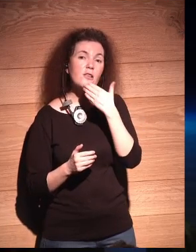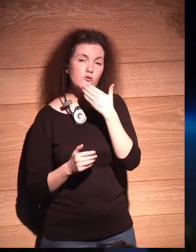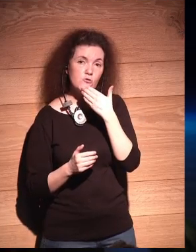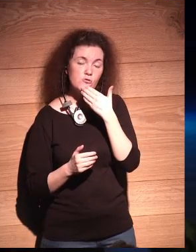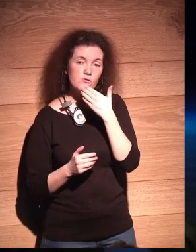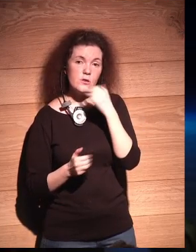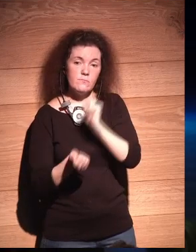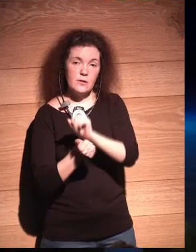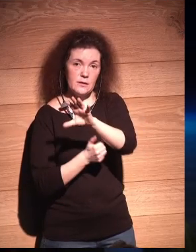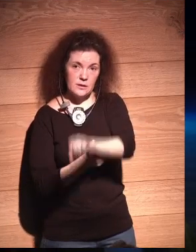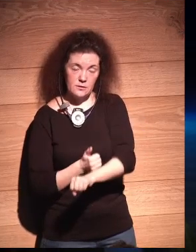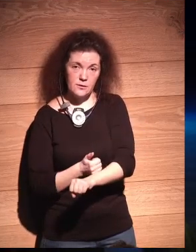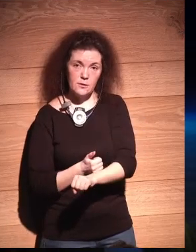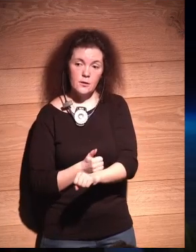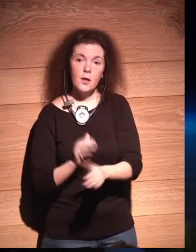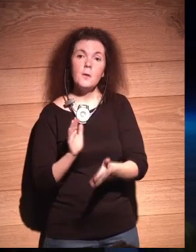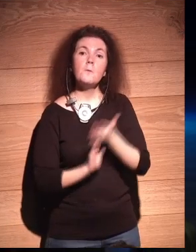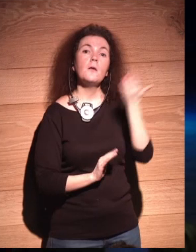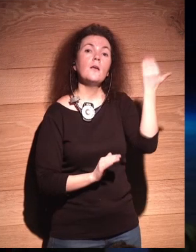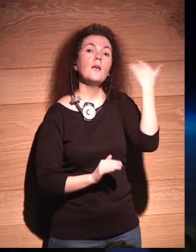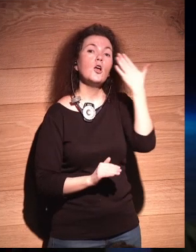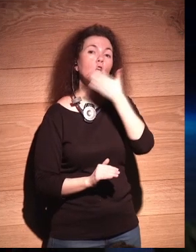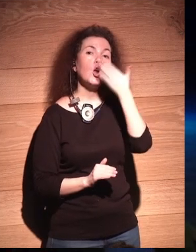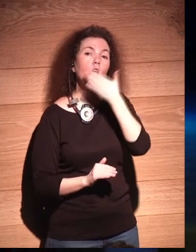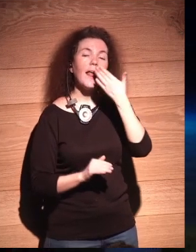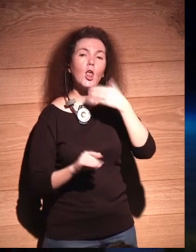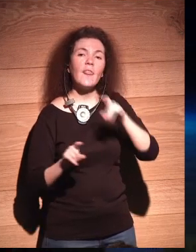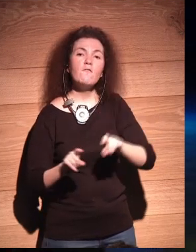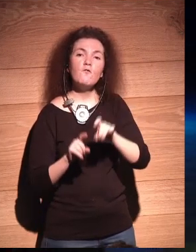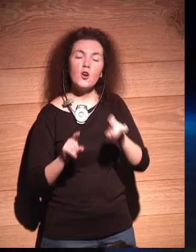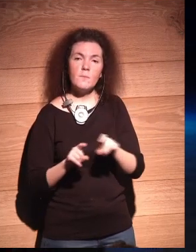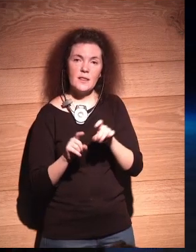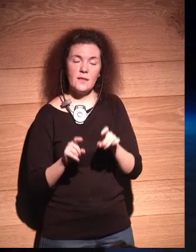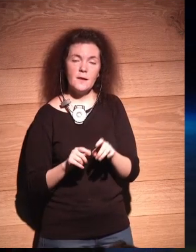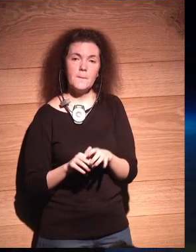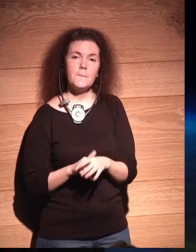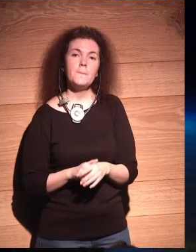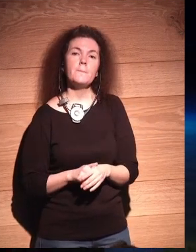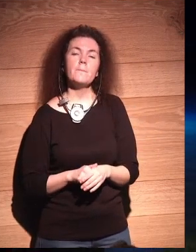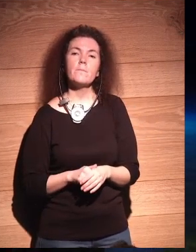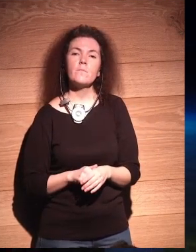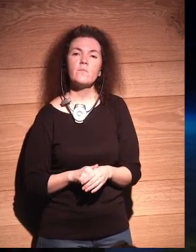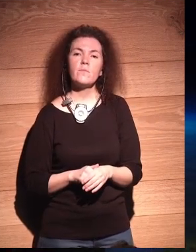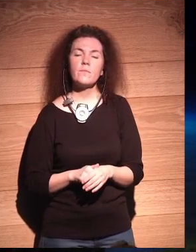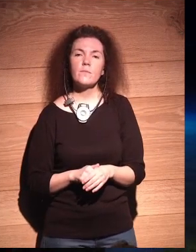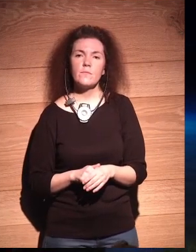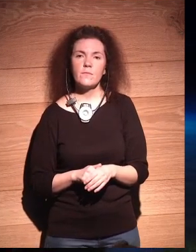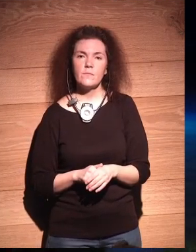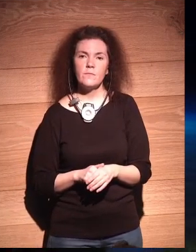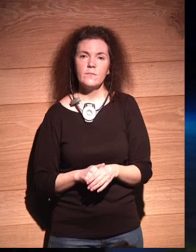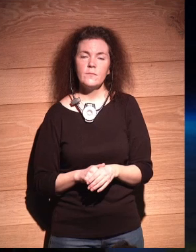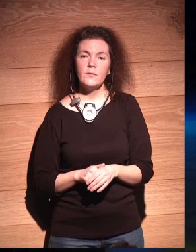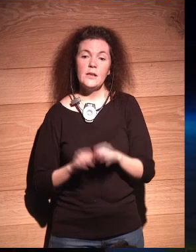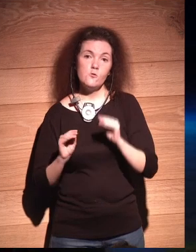Pakistan. He was a Saudi, Chadian in Saudi. And he went to his uncle's school. He happened to be in the